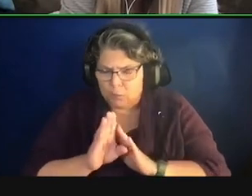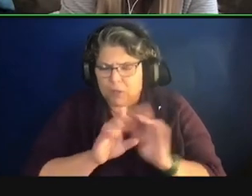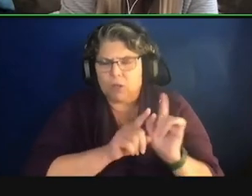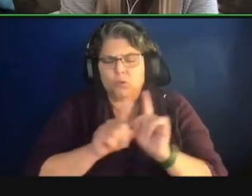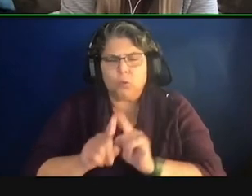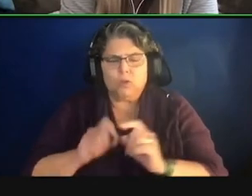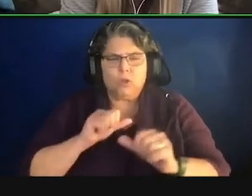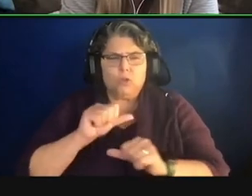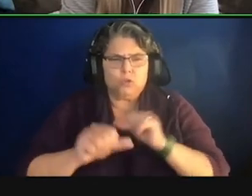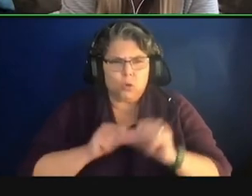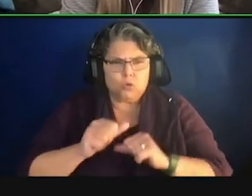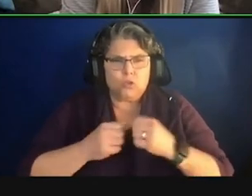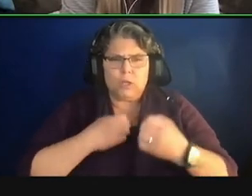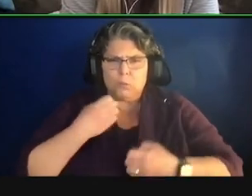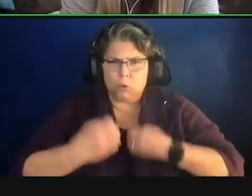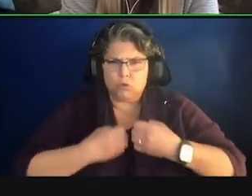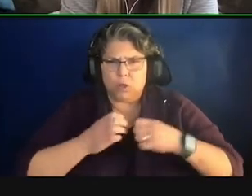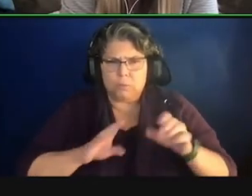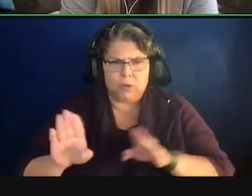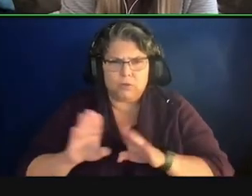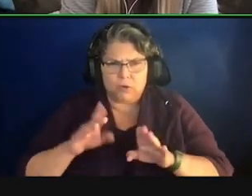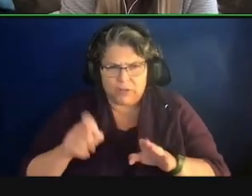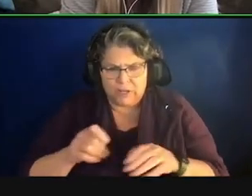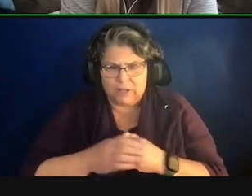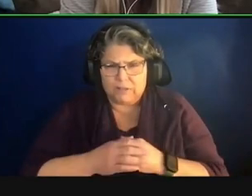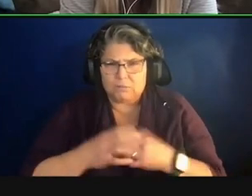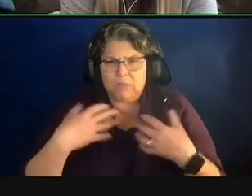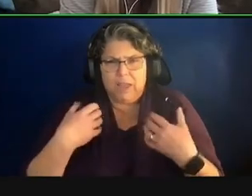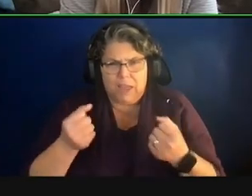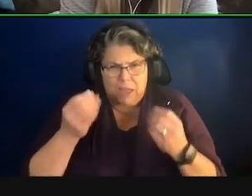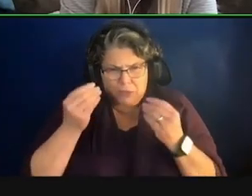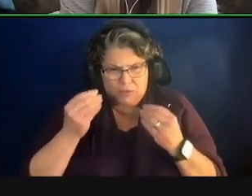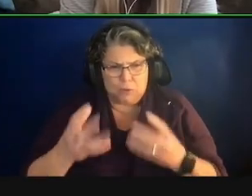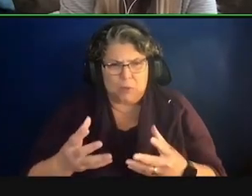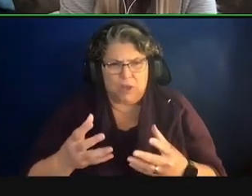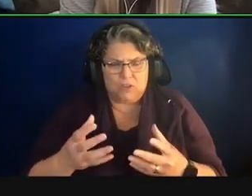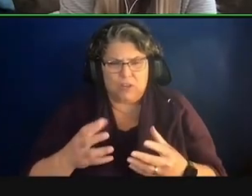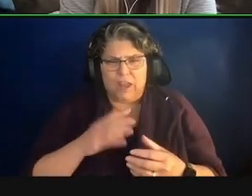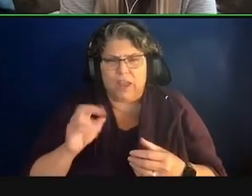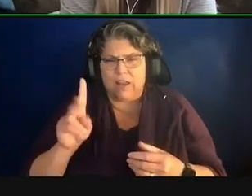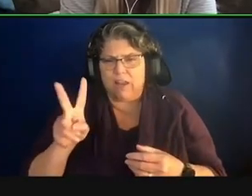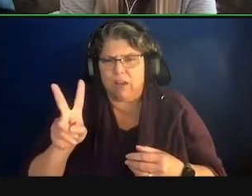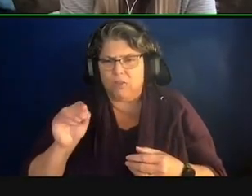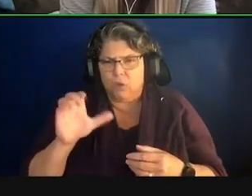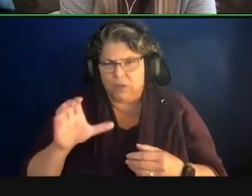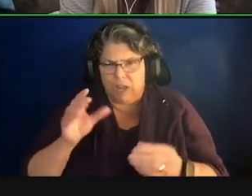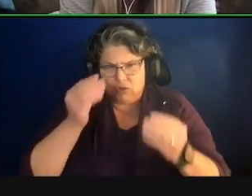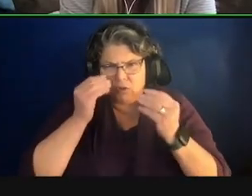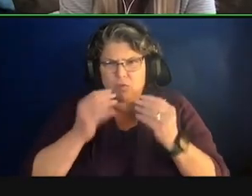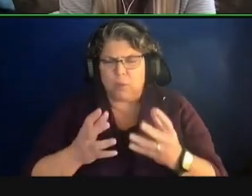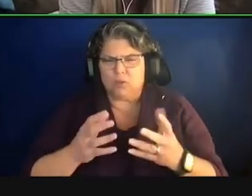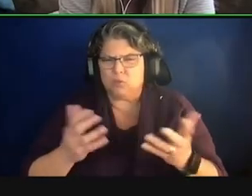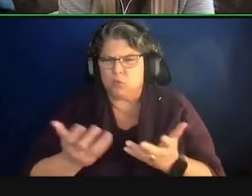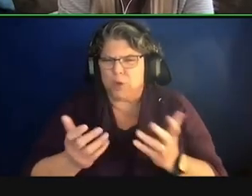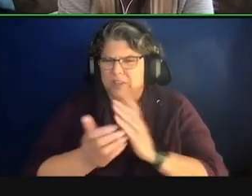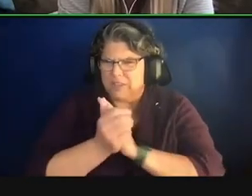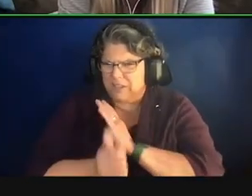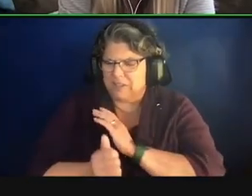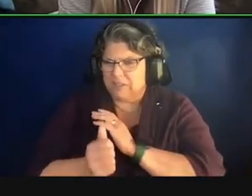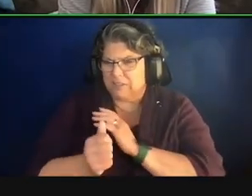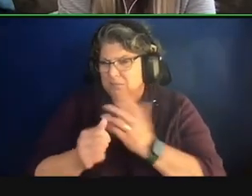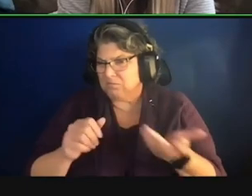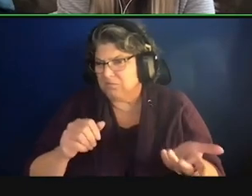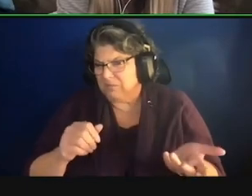and behavioral needs. Health information and vocational information. That's the skills of being a